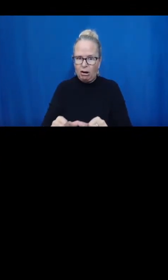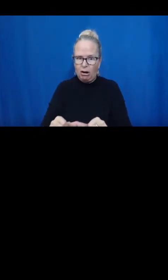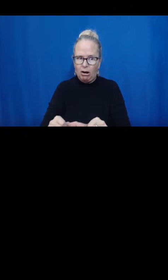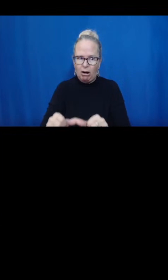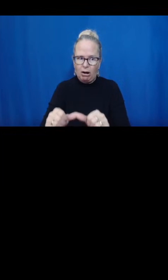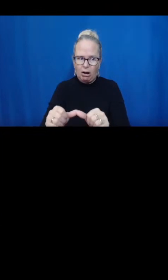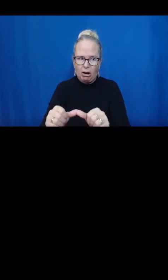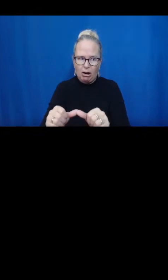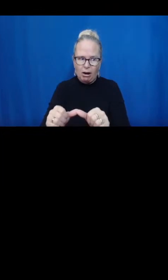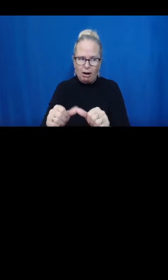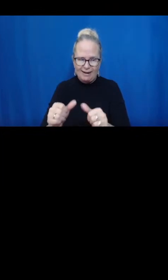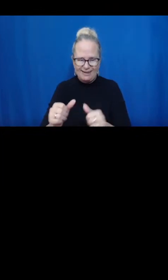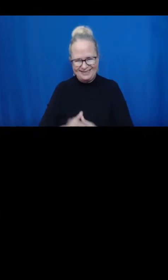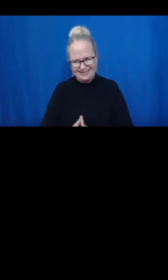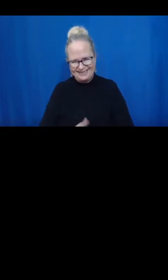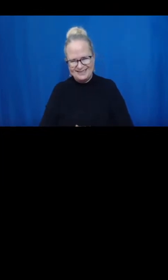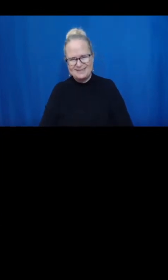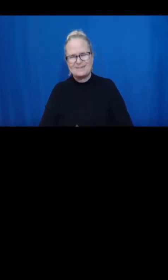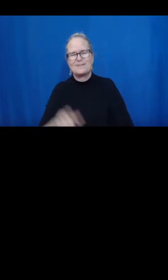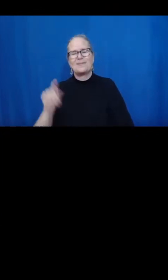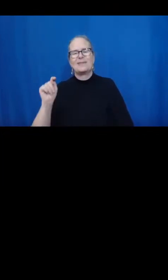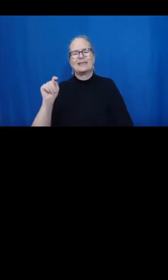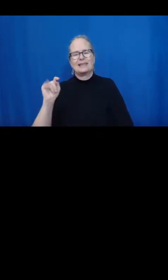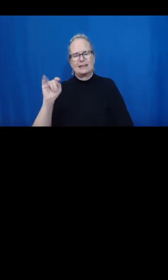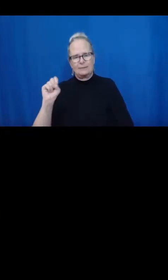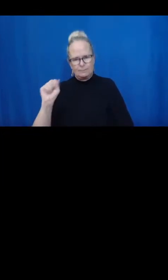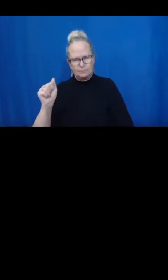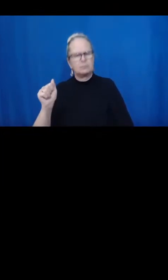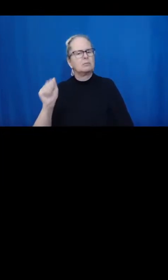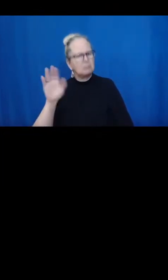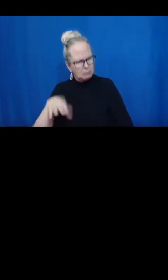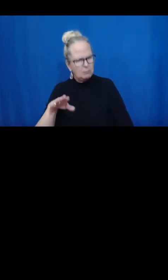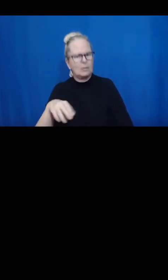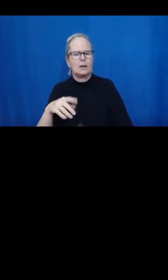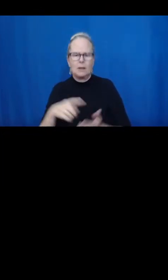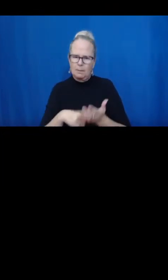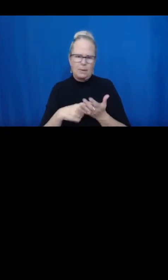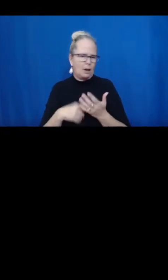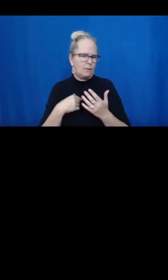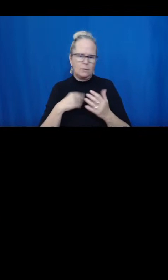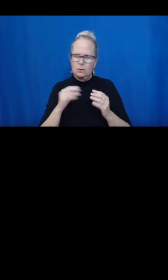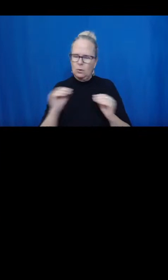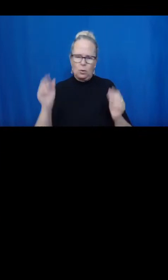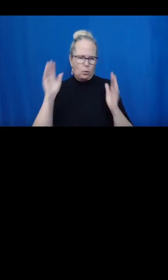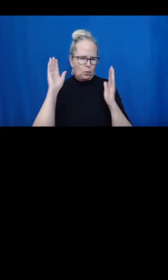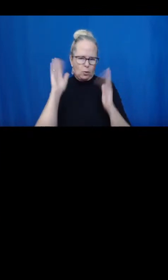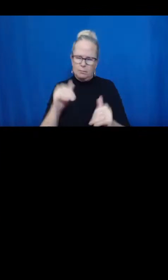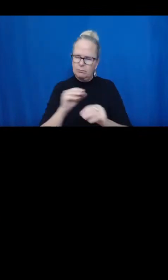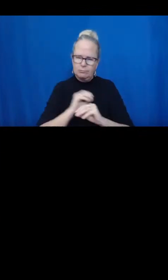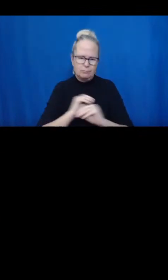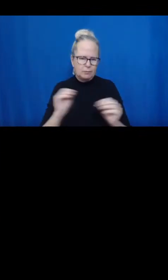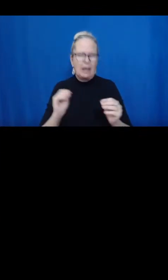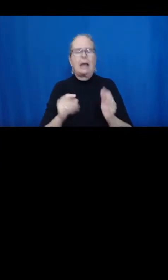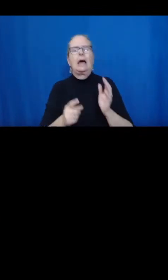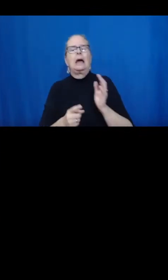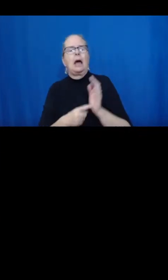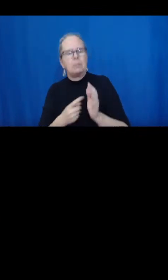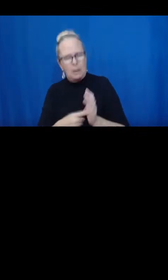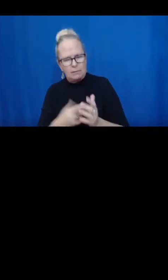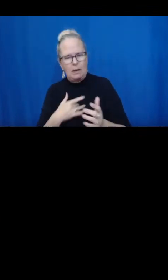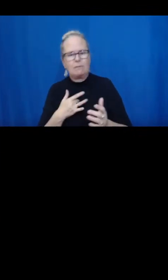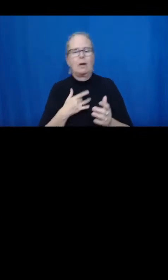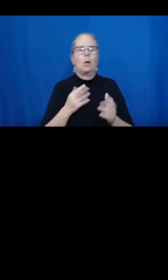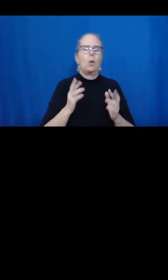have always ended, and the key is getting through it. So I just need to get through this, and hopefully one day I can live my